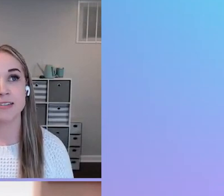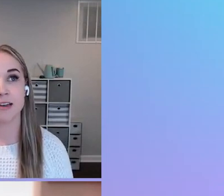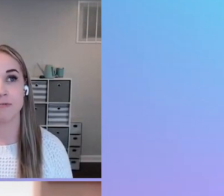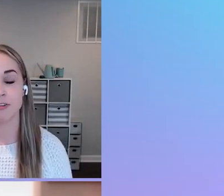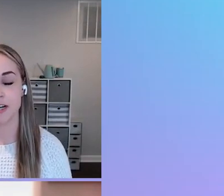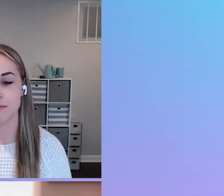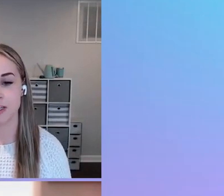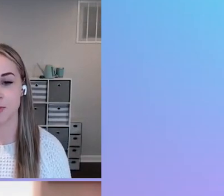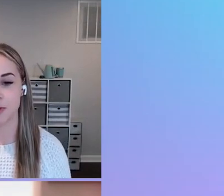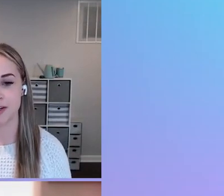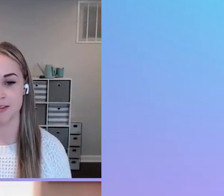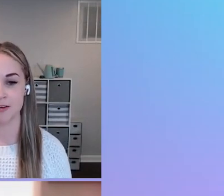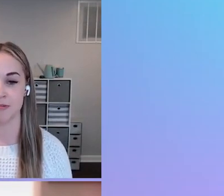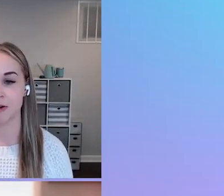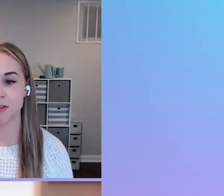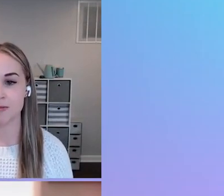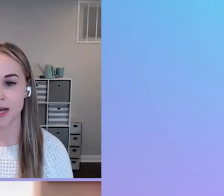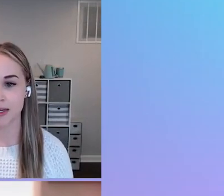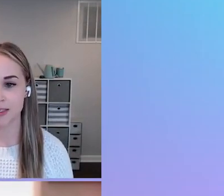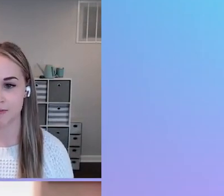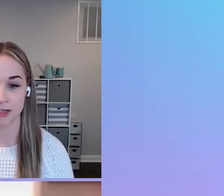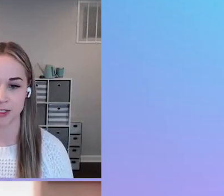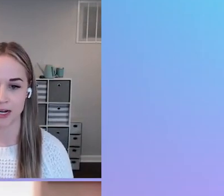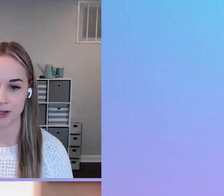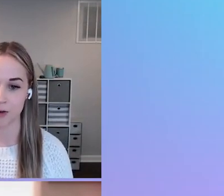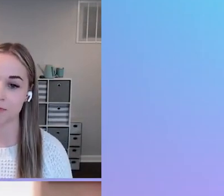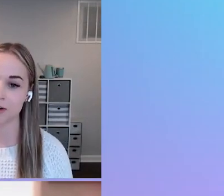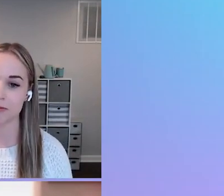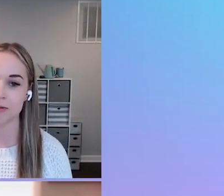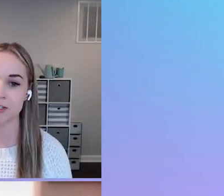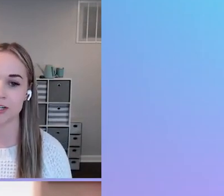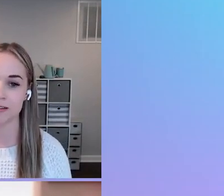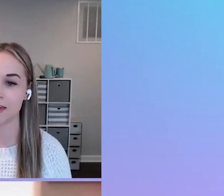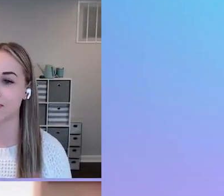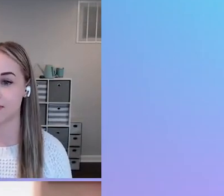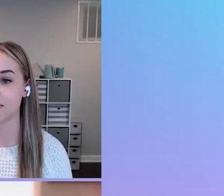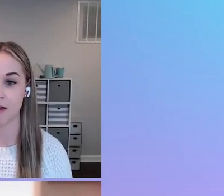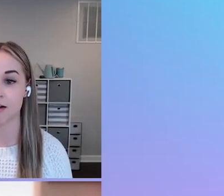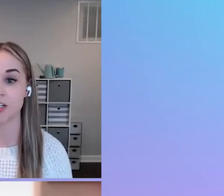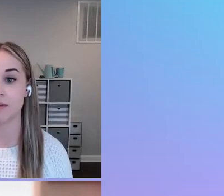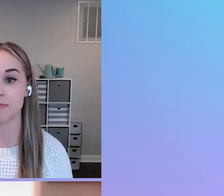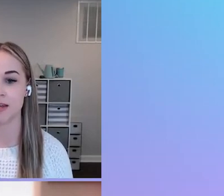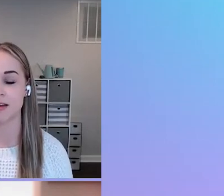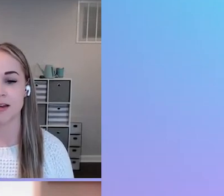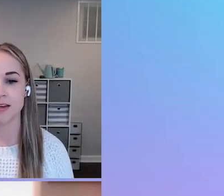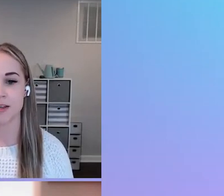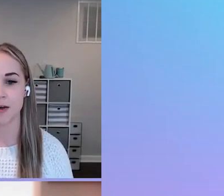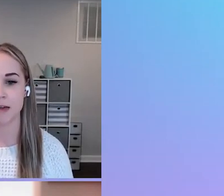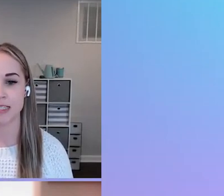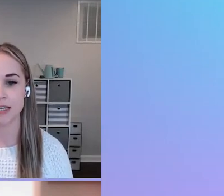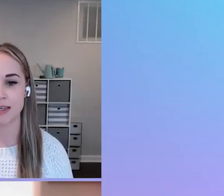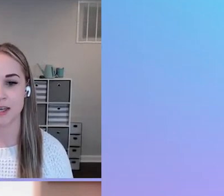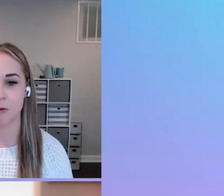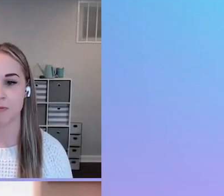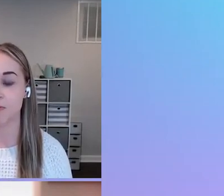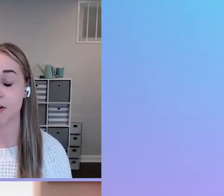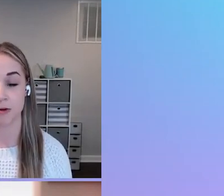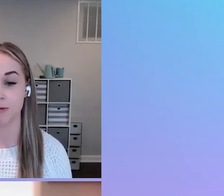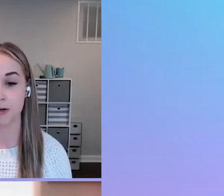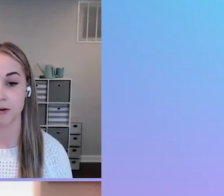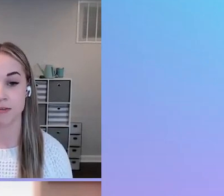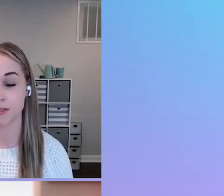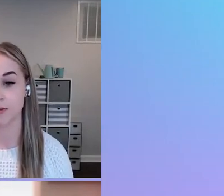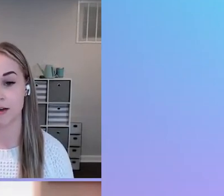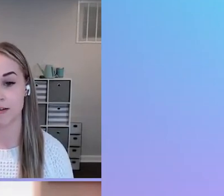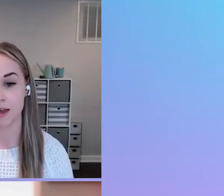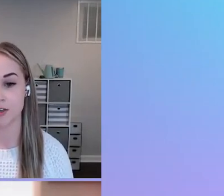I have seen several champions put in their promotion packets, if they're trying to go up for a promotion, that they are a champion. So I've seen this help for